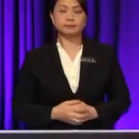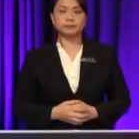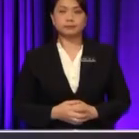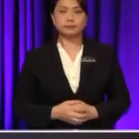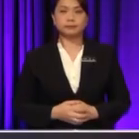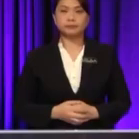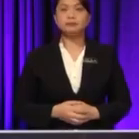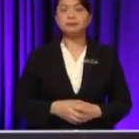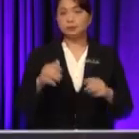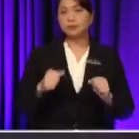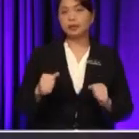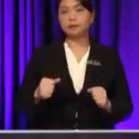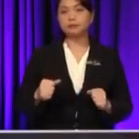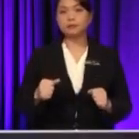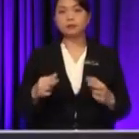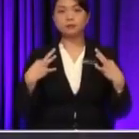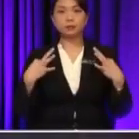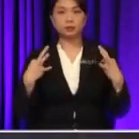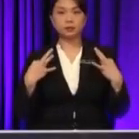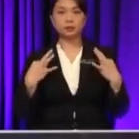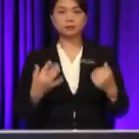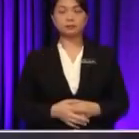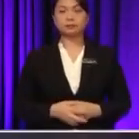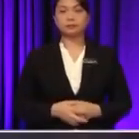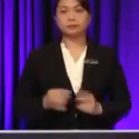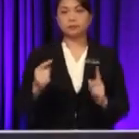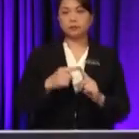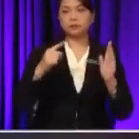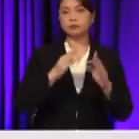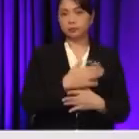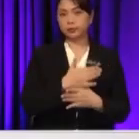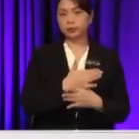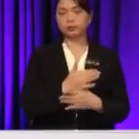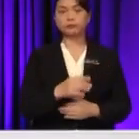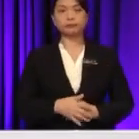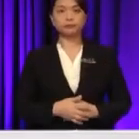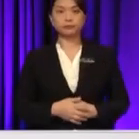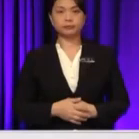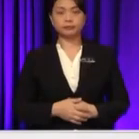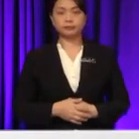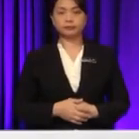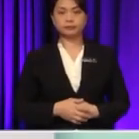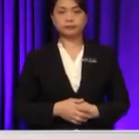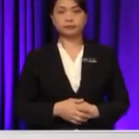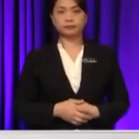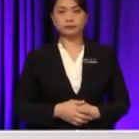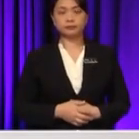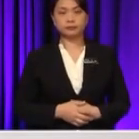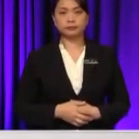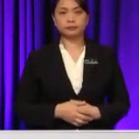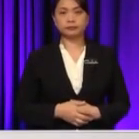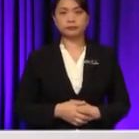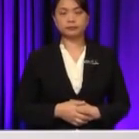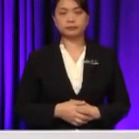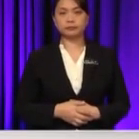a volunteer? Does anyone would like to share their opinion? Yes, Irfan. Okay, Irfan, can you please share your idea about it